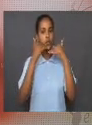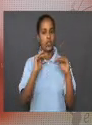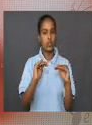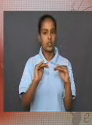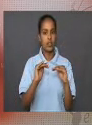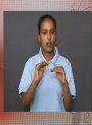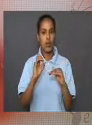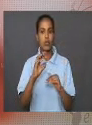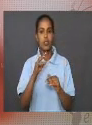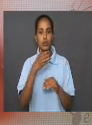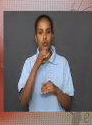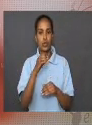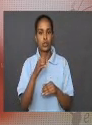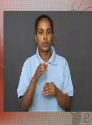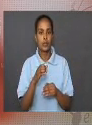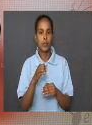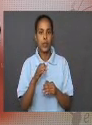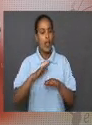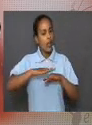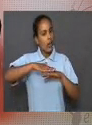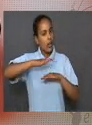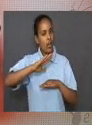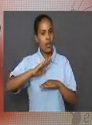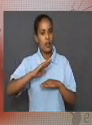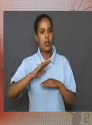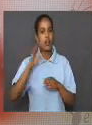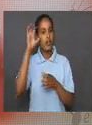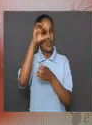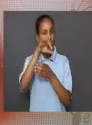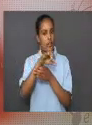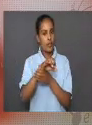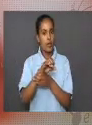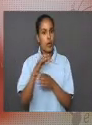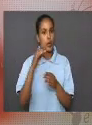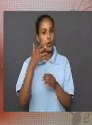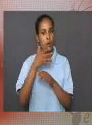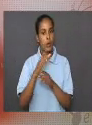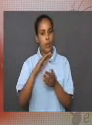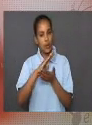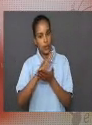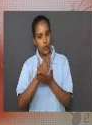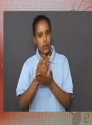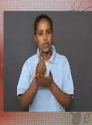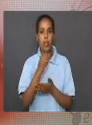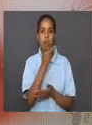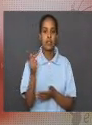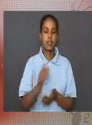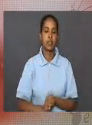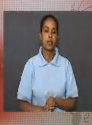concentration of the solution, the greater the interference will be between the